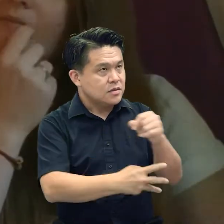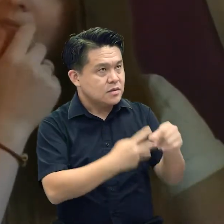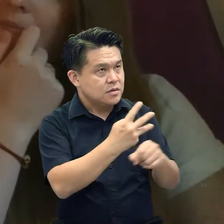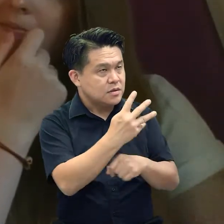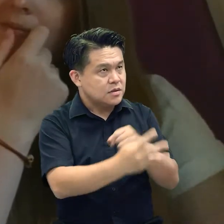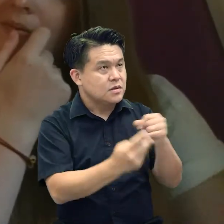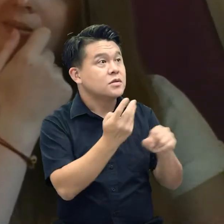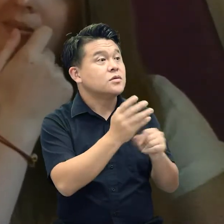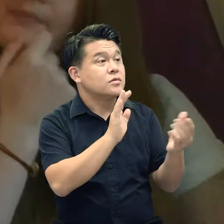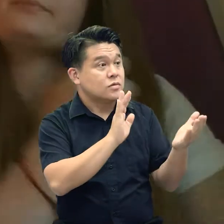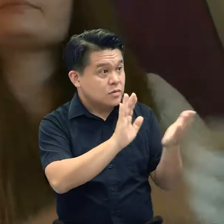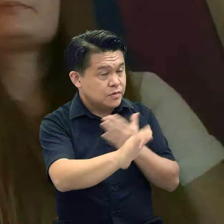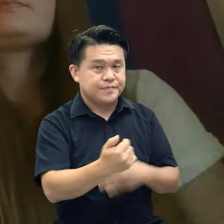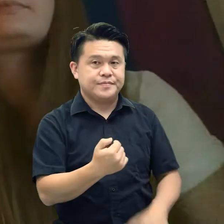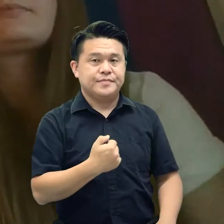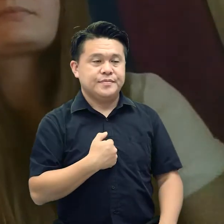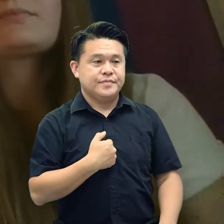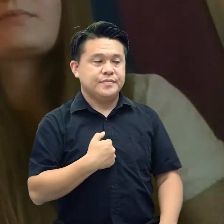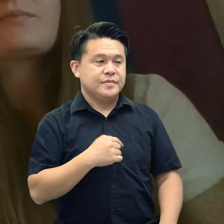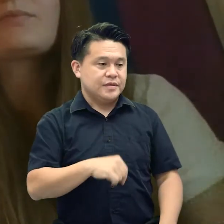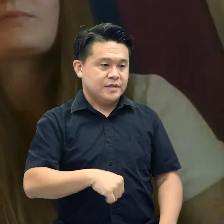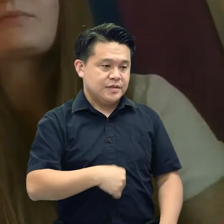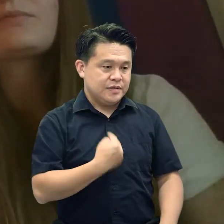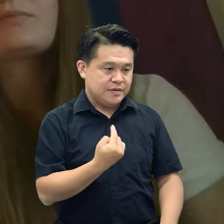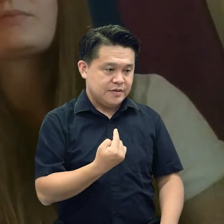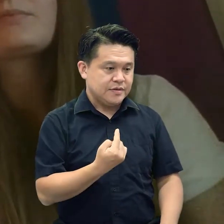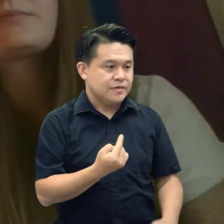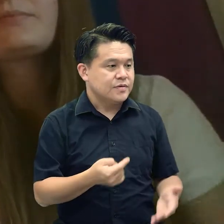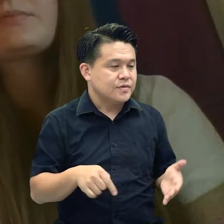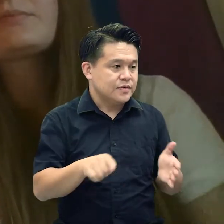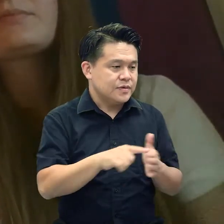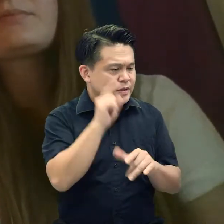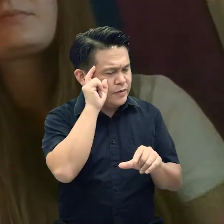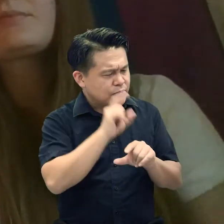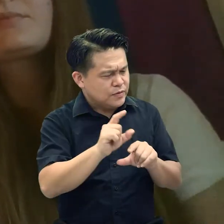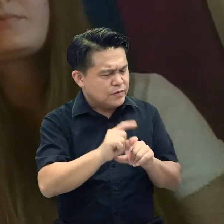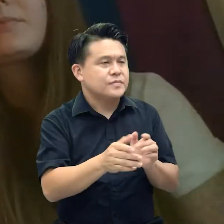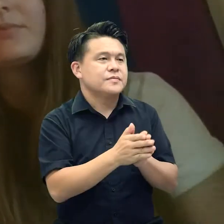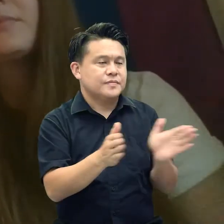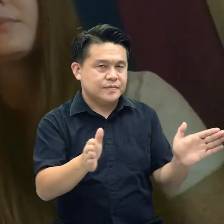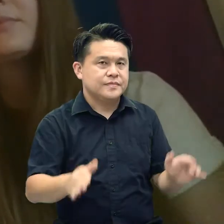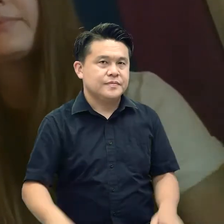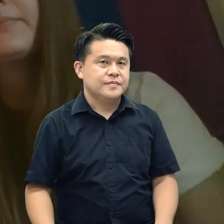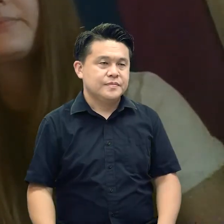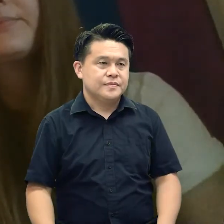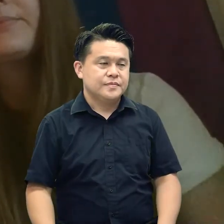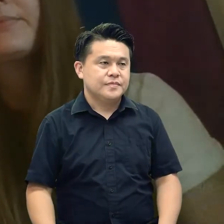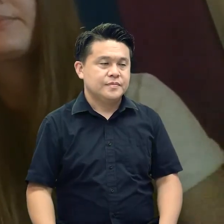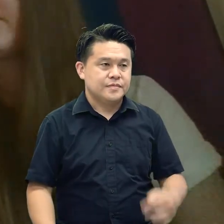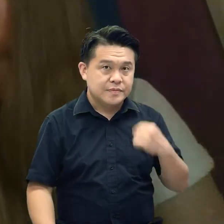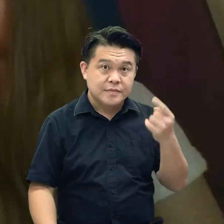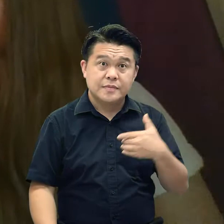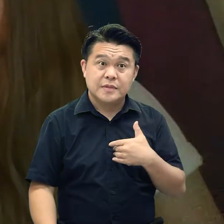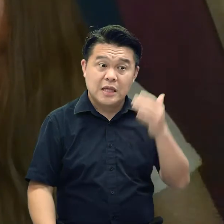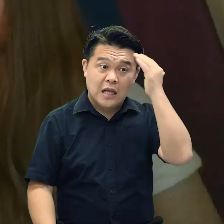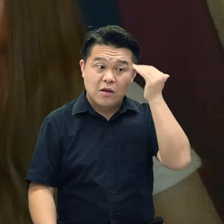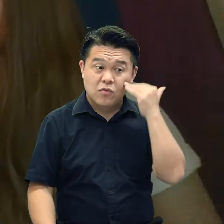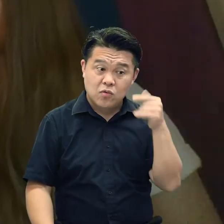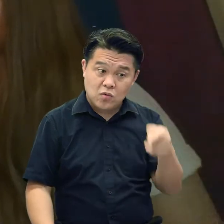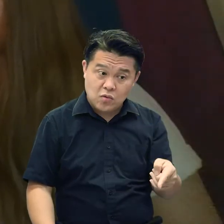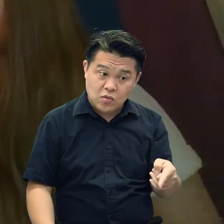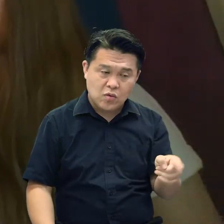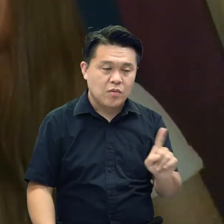3 or 4 years, then I started to like finally have that kind of process for myself. So Korea has been